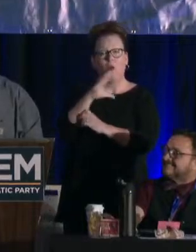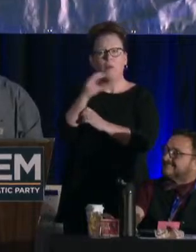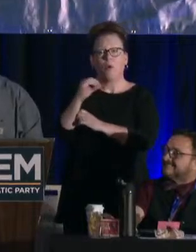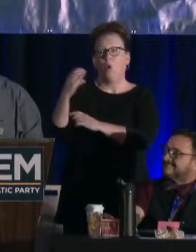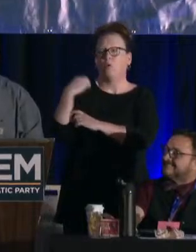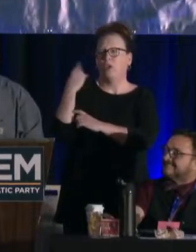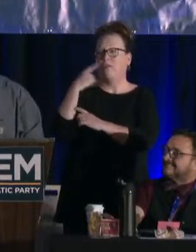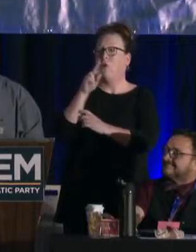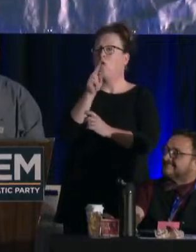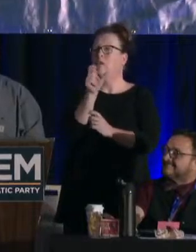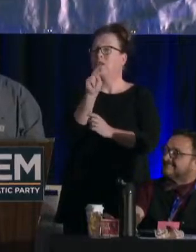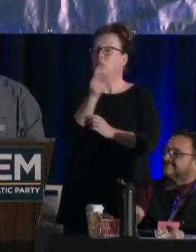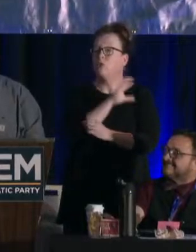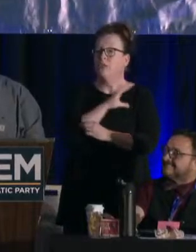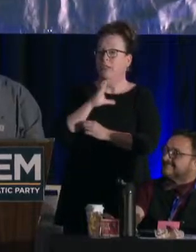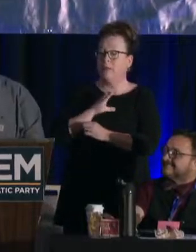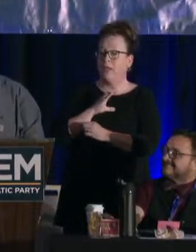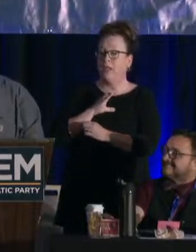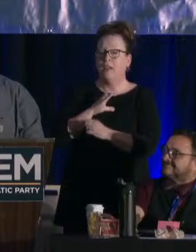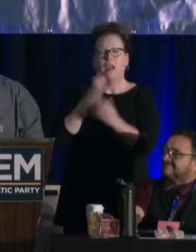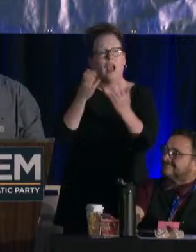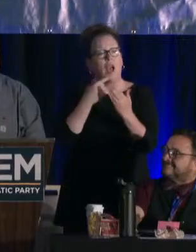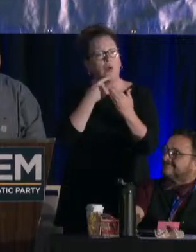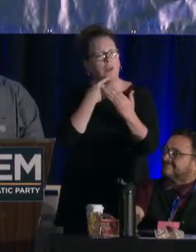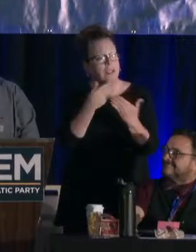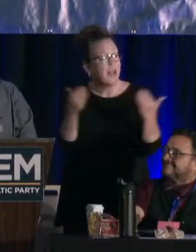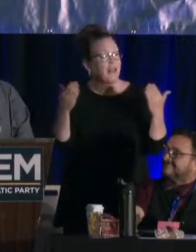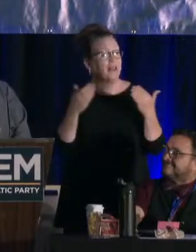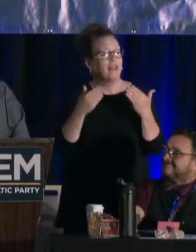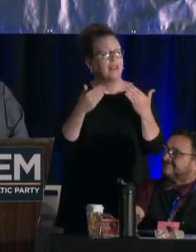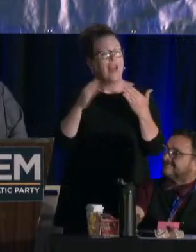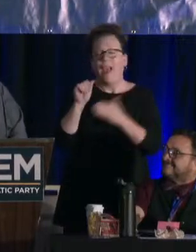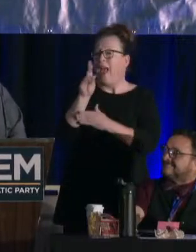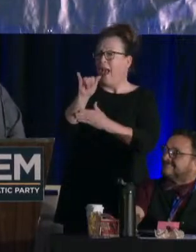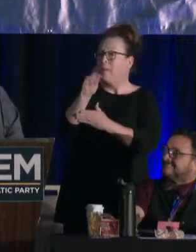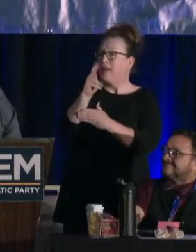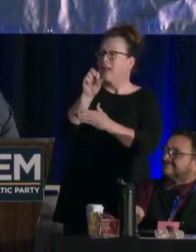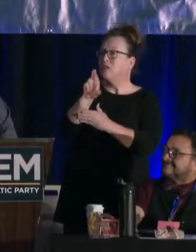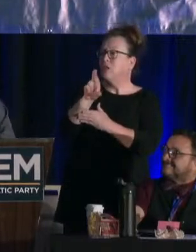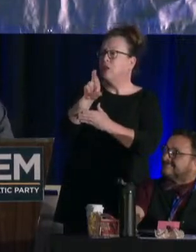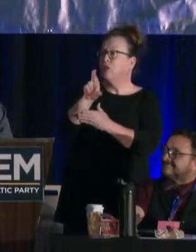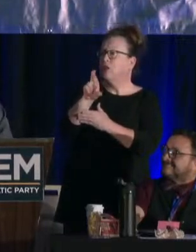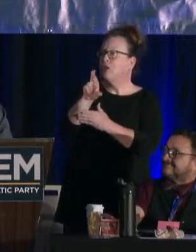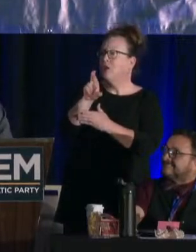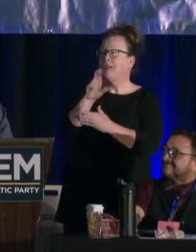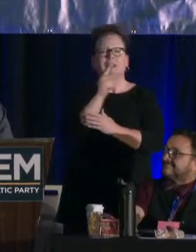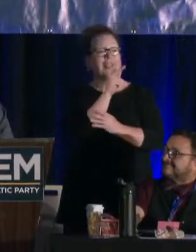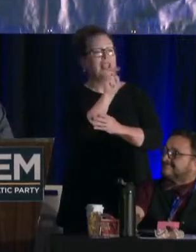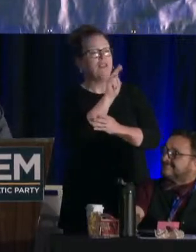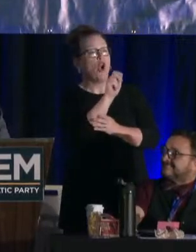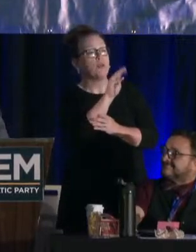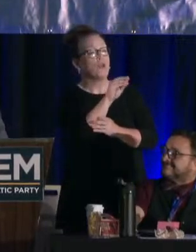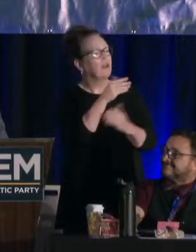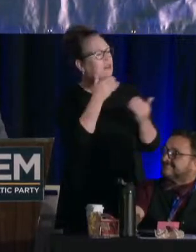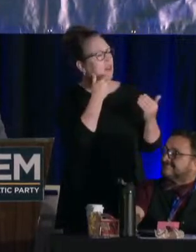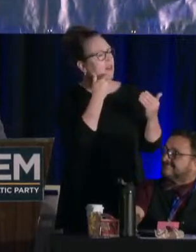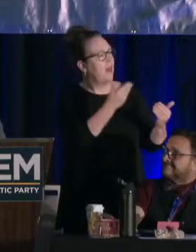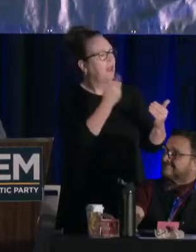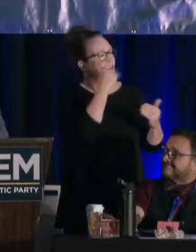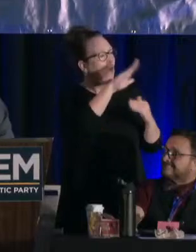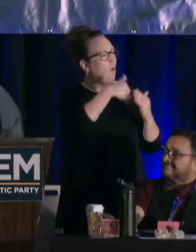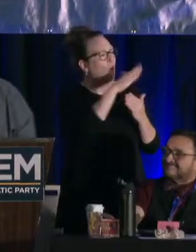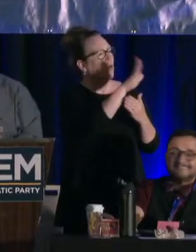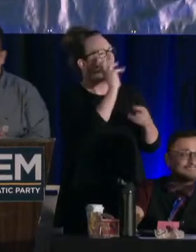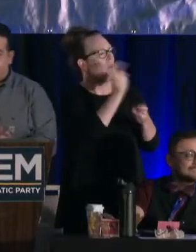of the Resolutions Committee, on behalf of everyone here, I hope, Aggie Kessler, Kenneth Armstrong, thank you for all your hard